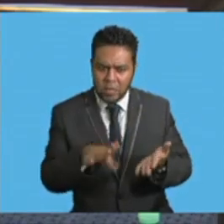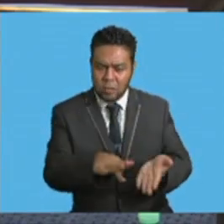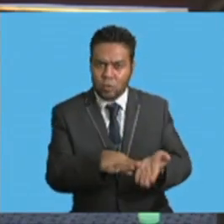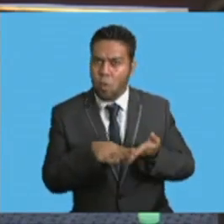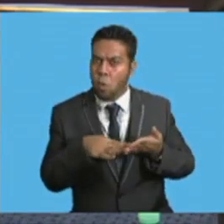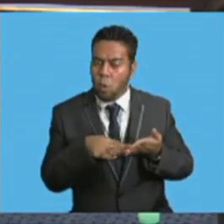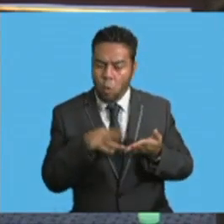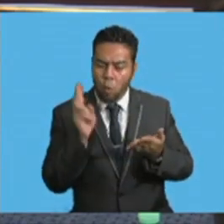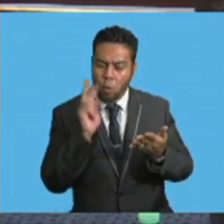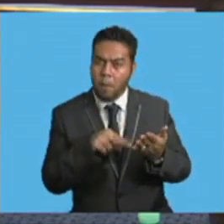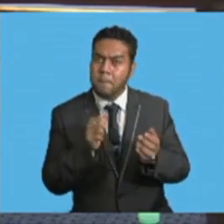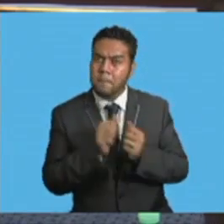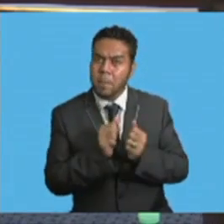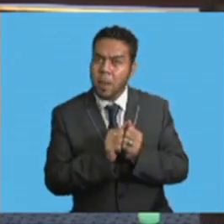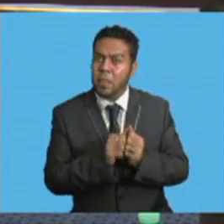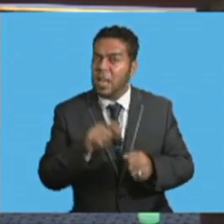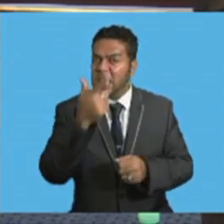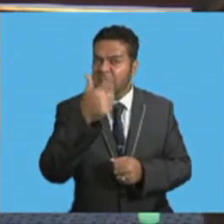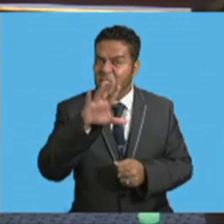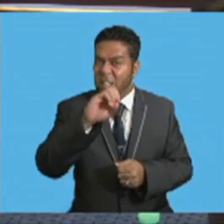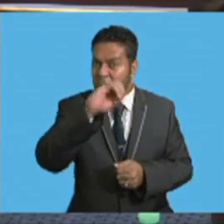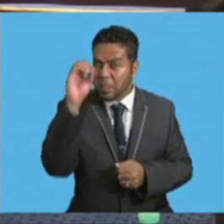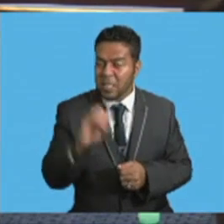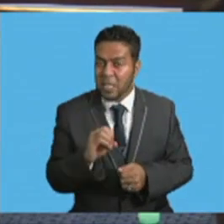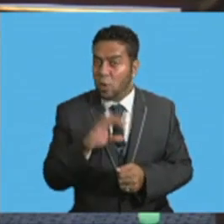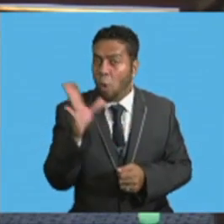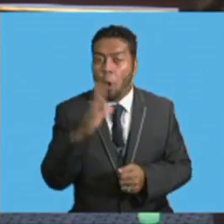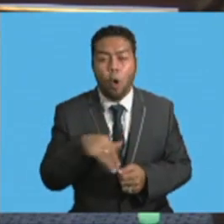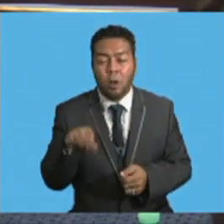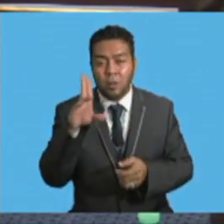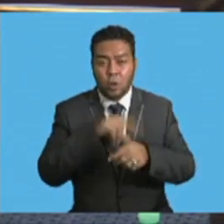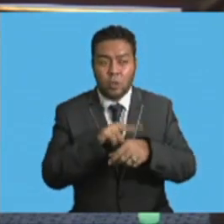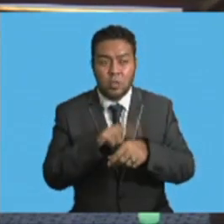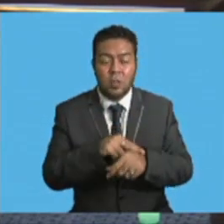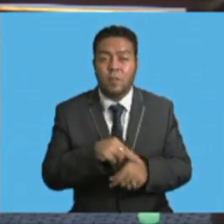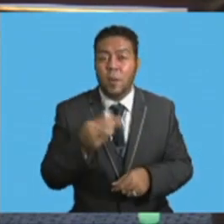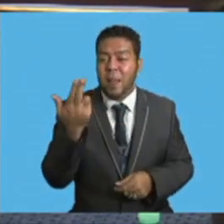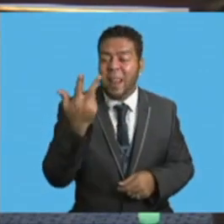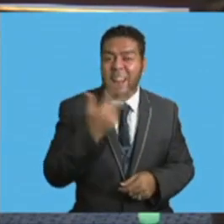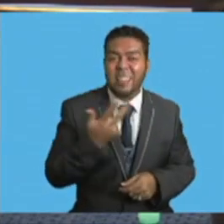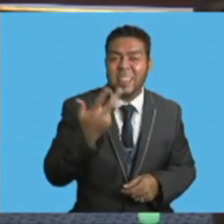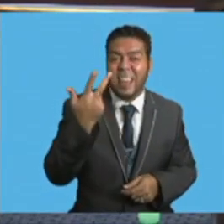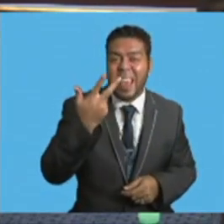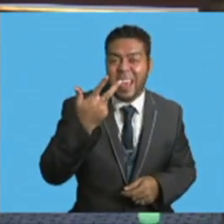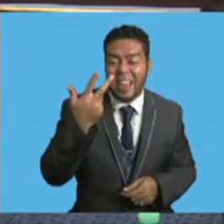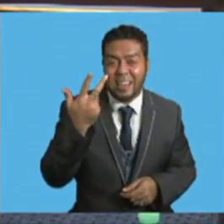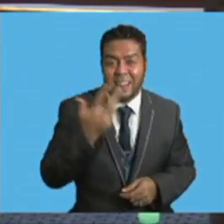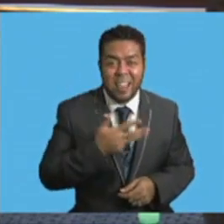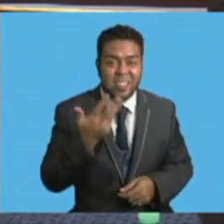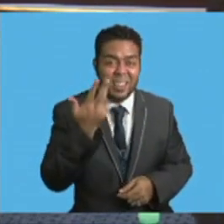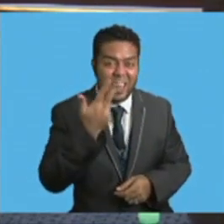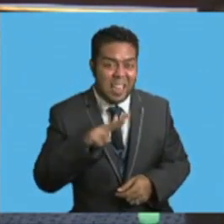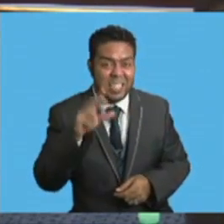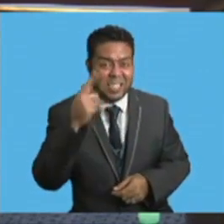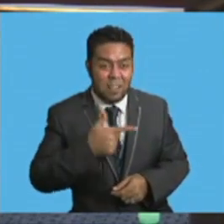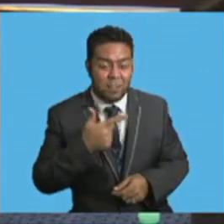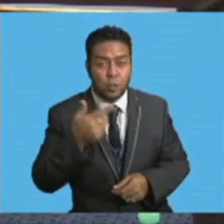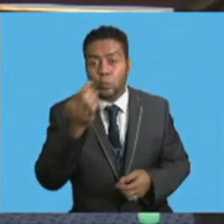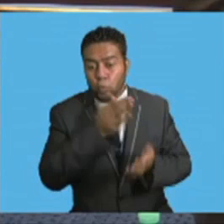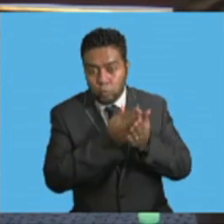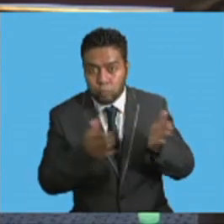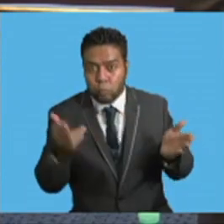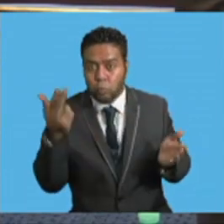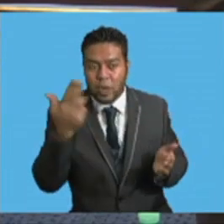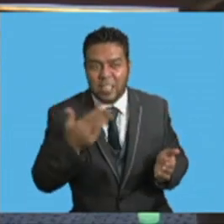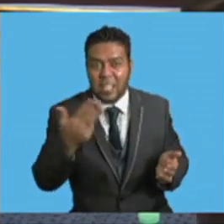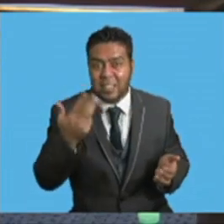showed that 70% of all doctors in the civil service from 1987 to 1999 left the civil service,